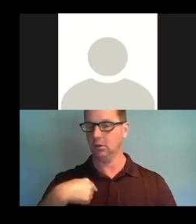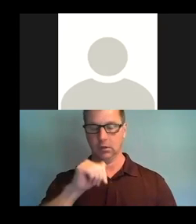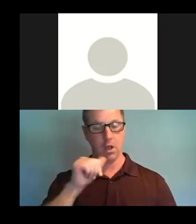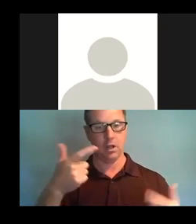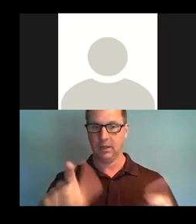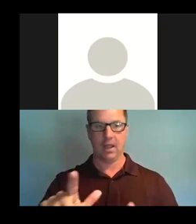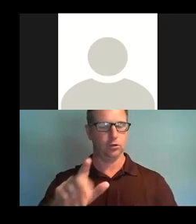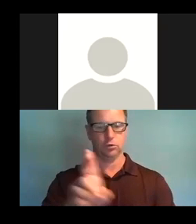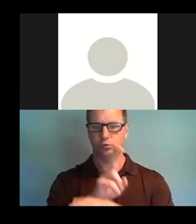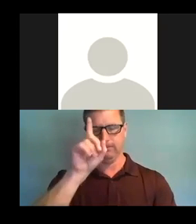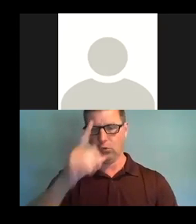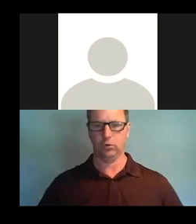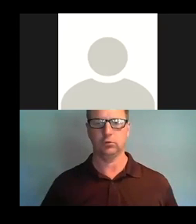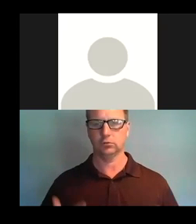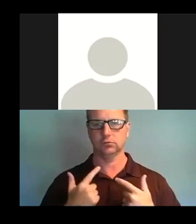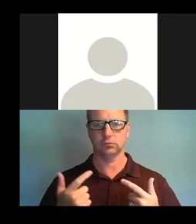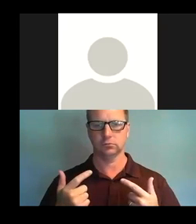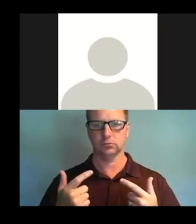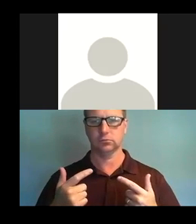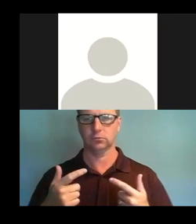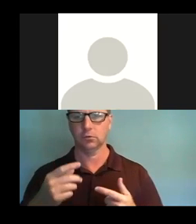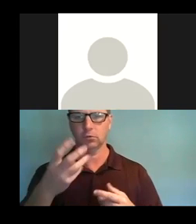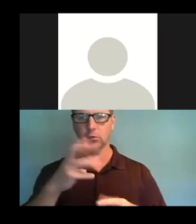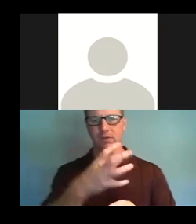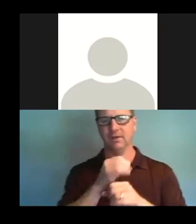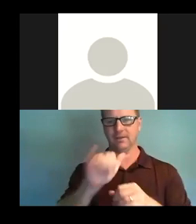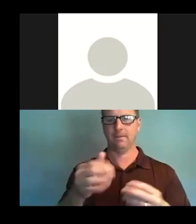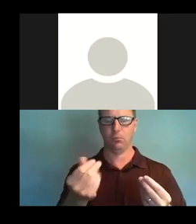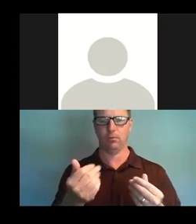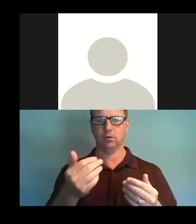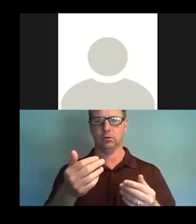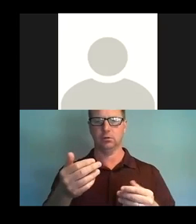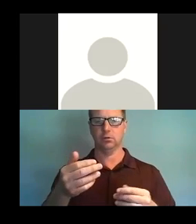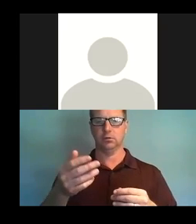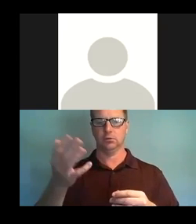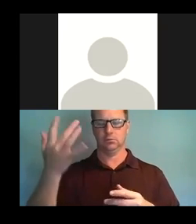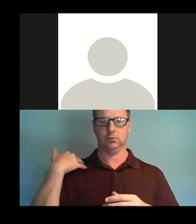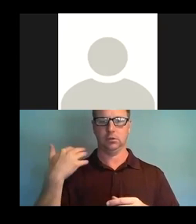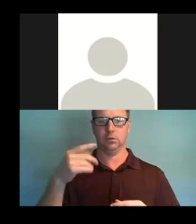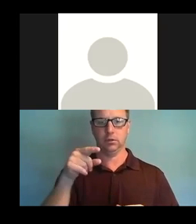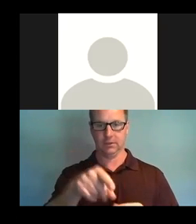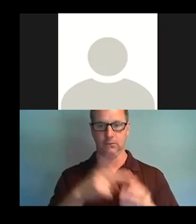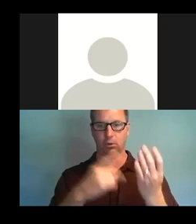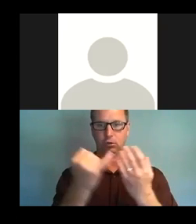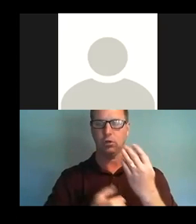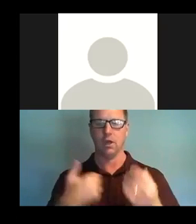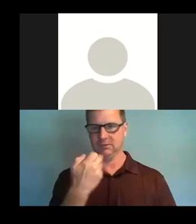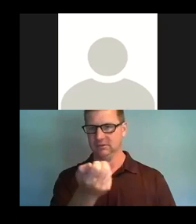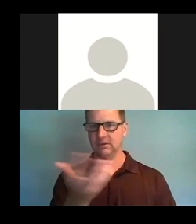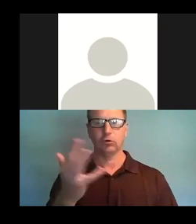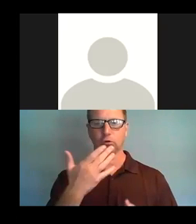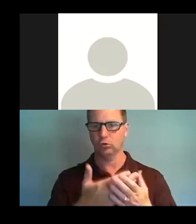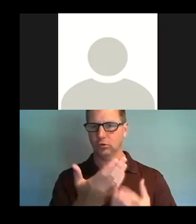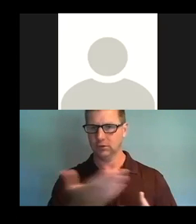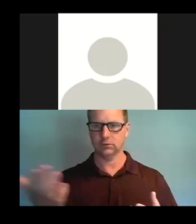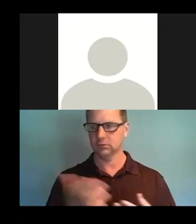for any residential use when we obtained that property a few years back. This project has several good things going for